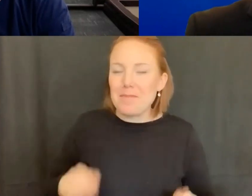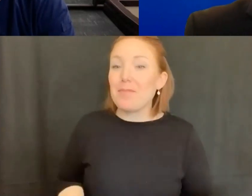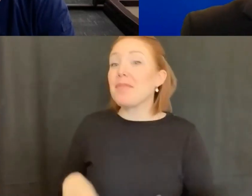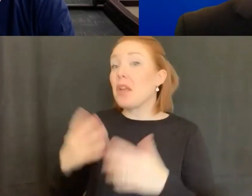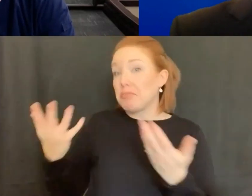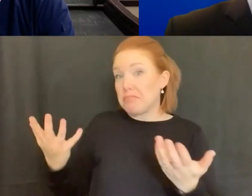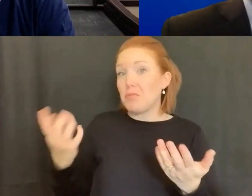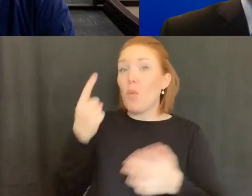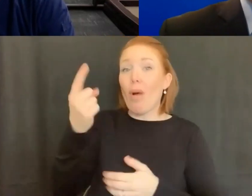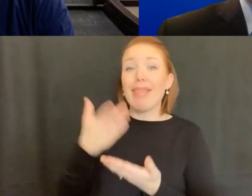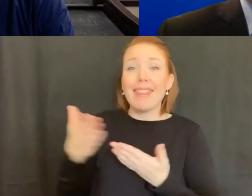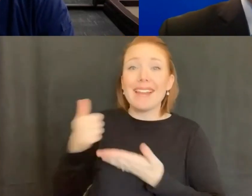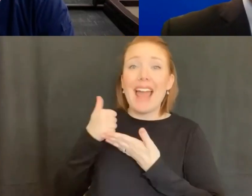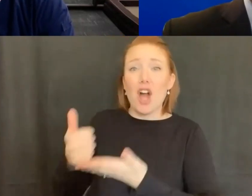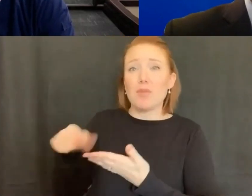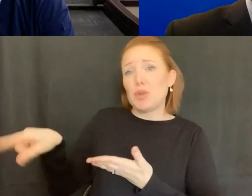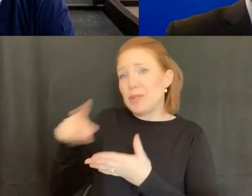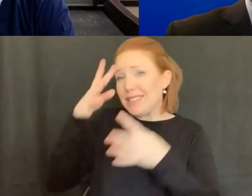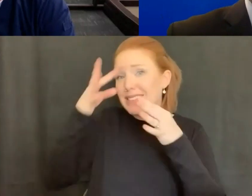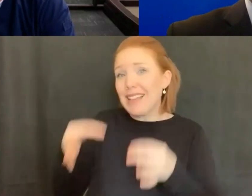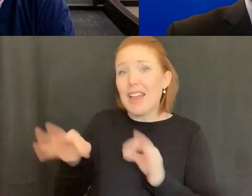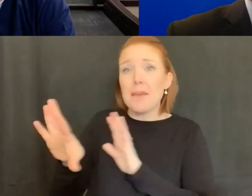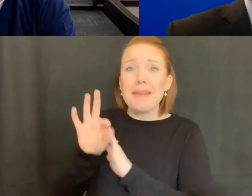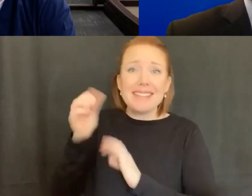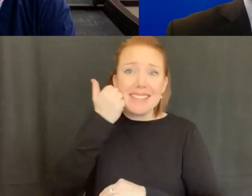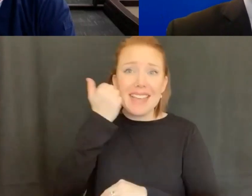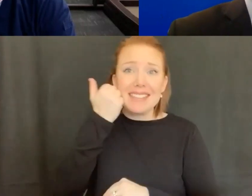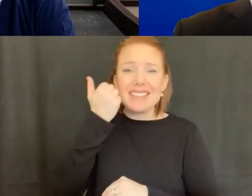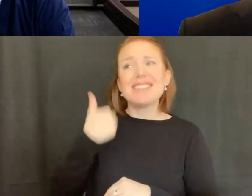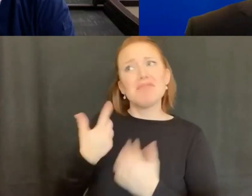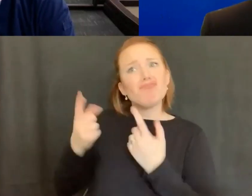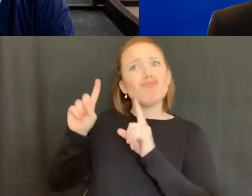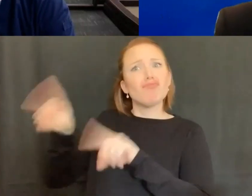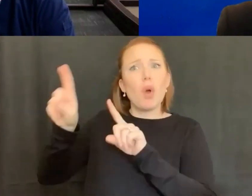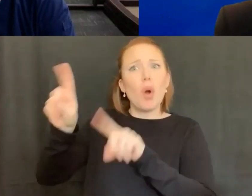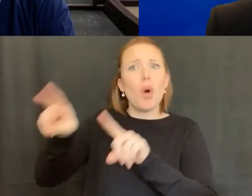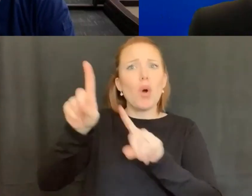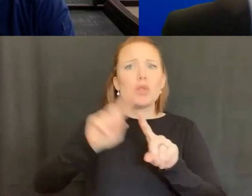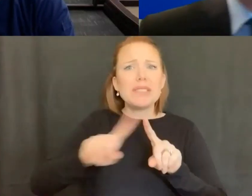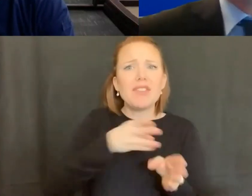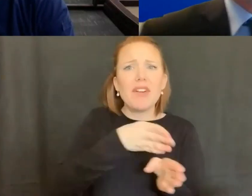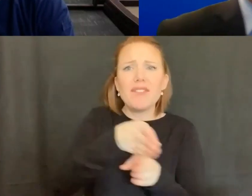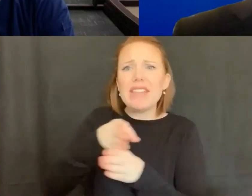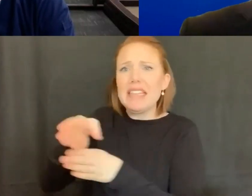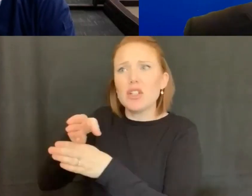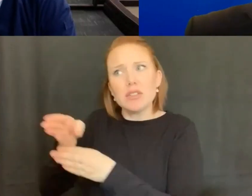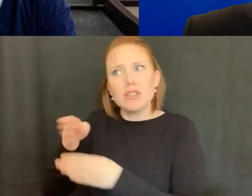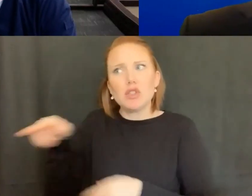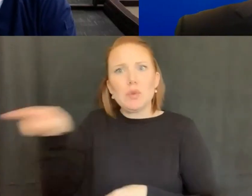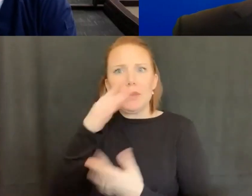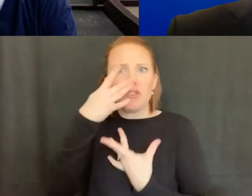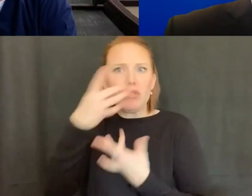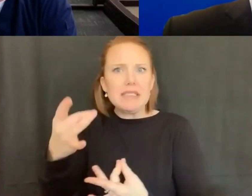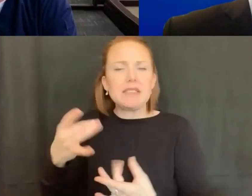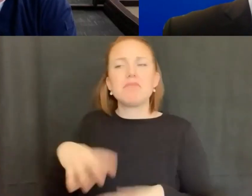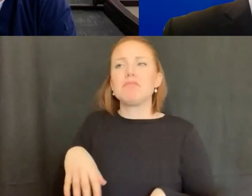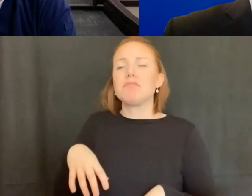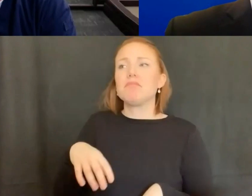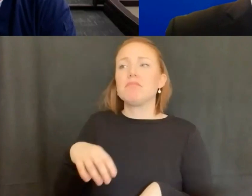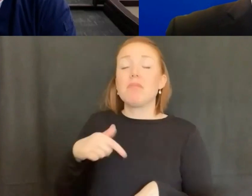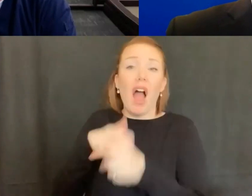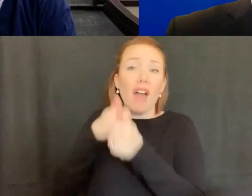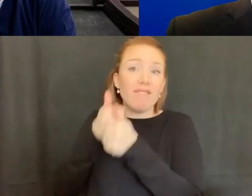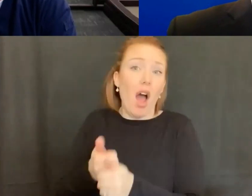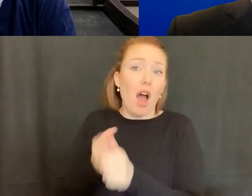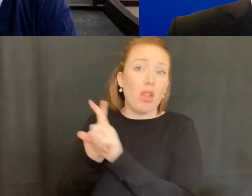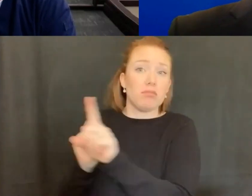thing to help you make that decision would be to spend time in the different fields that you're interested in serving in. I mean, I followed my mom